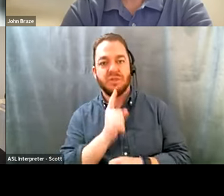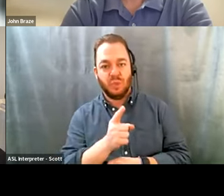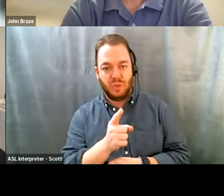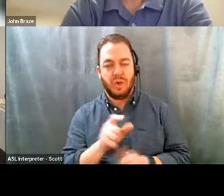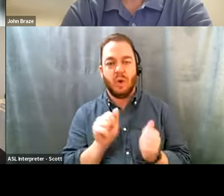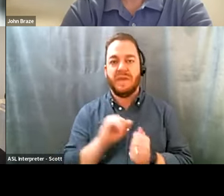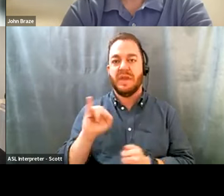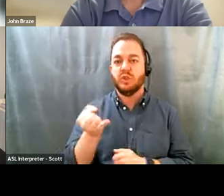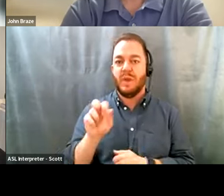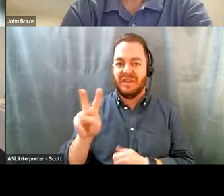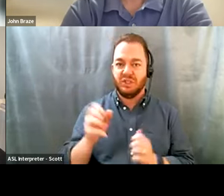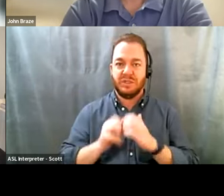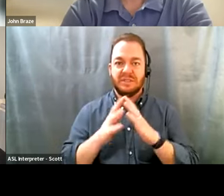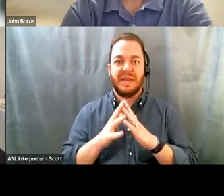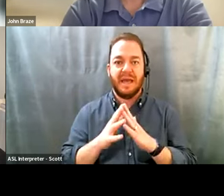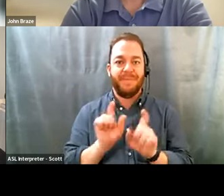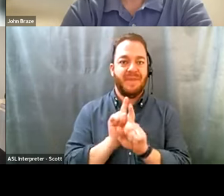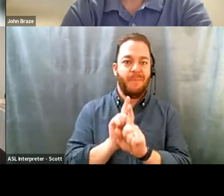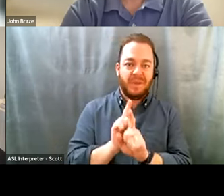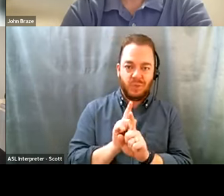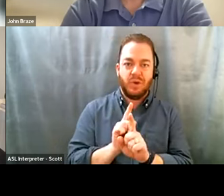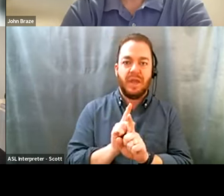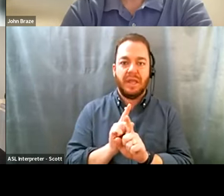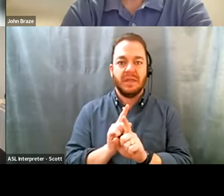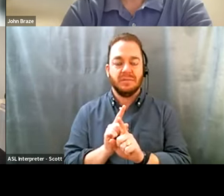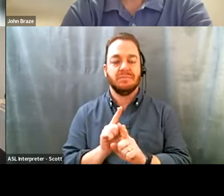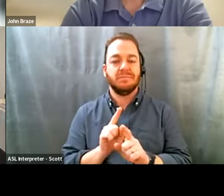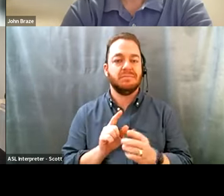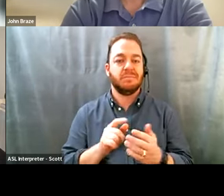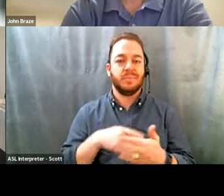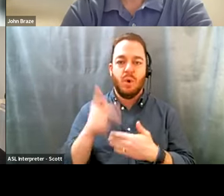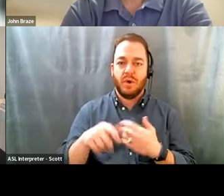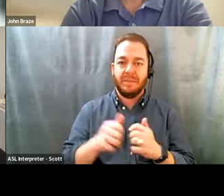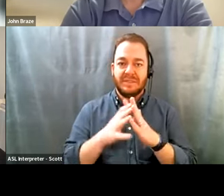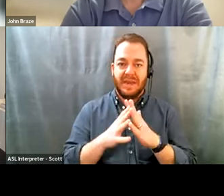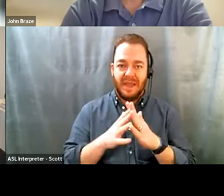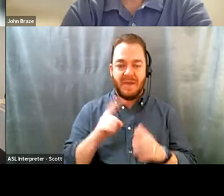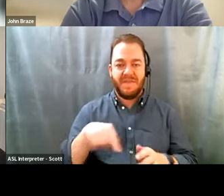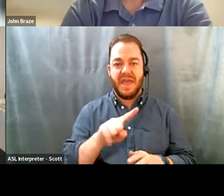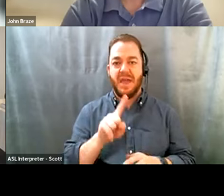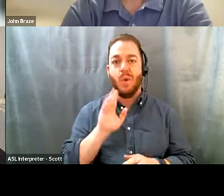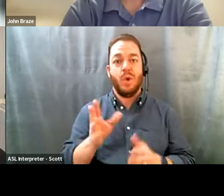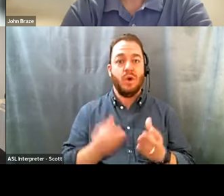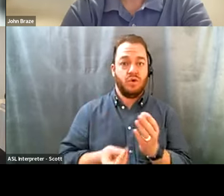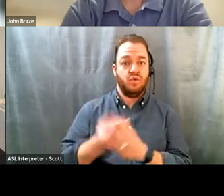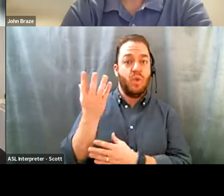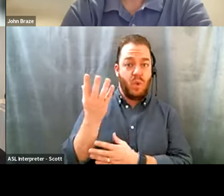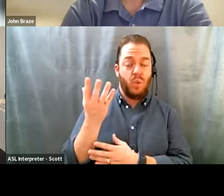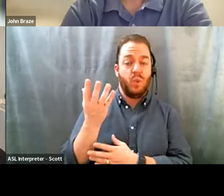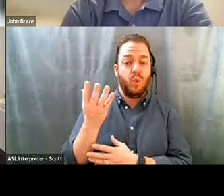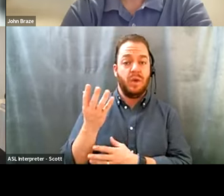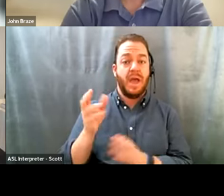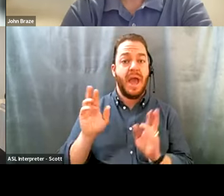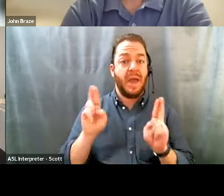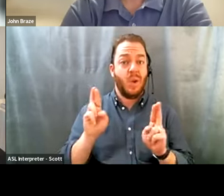joint venture is set up, the way the mentor protege deal is set up, that these guys will actually grow and hopefully one day kind of